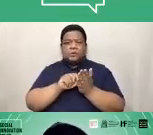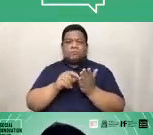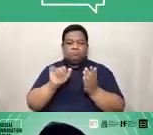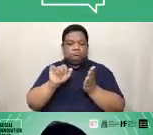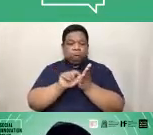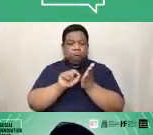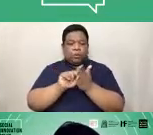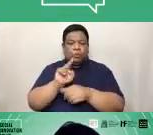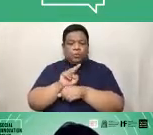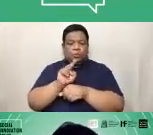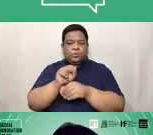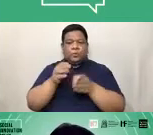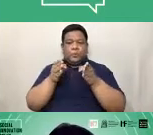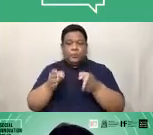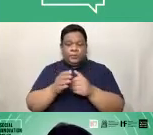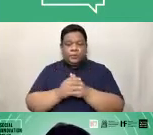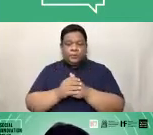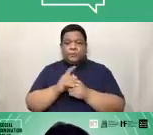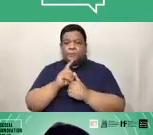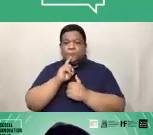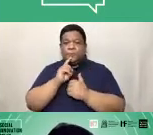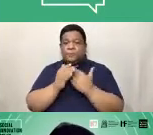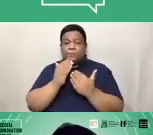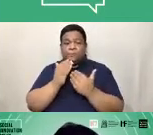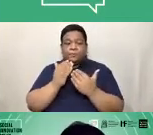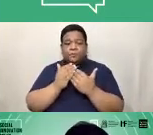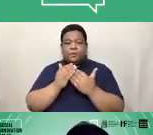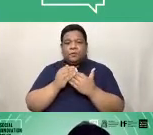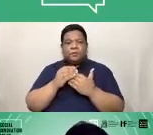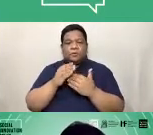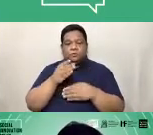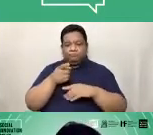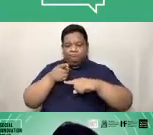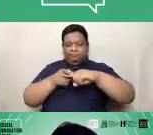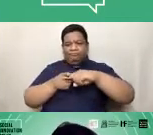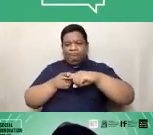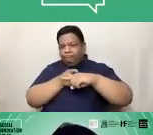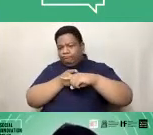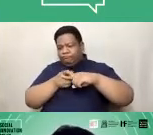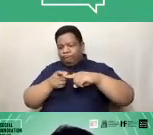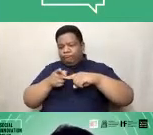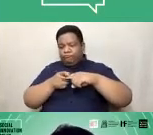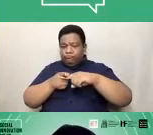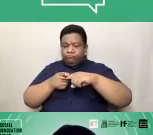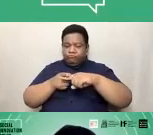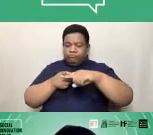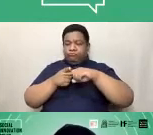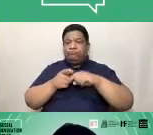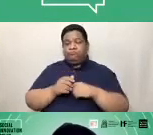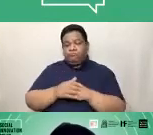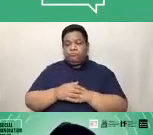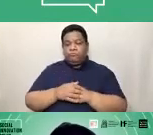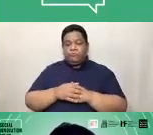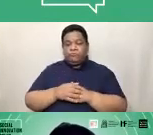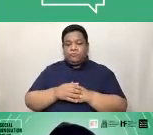actually use this kind of motion. And it simply means moving in an XY plane, like a Cartesian plane. And when you combine these